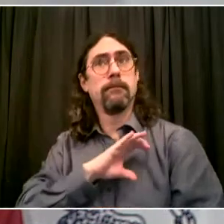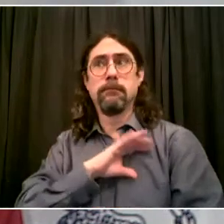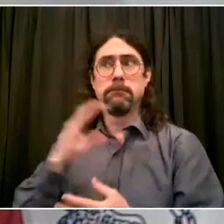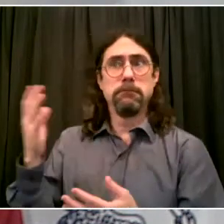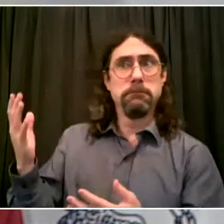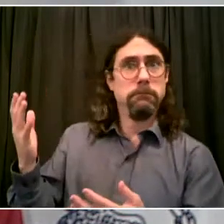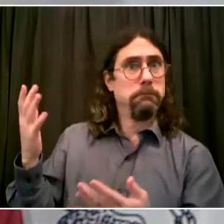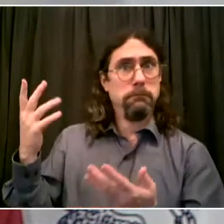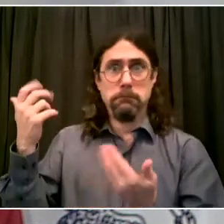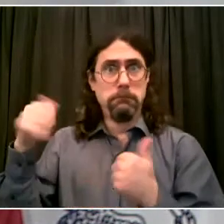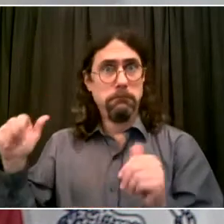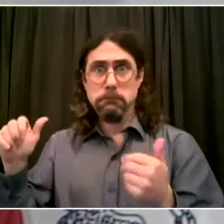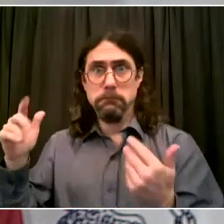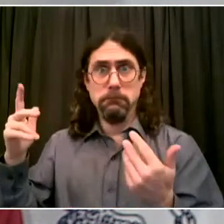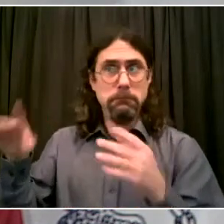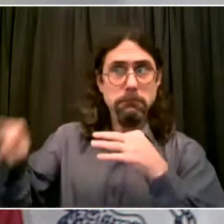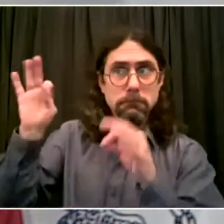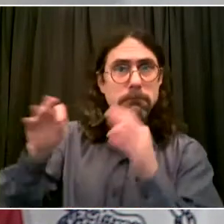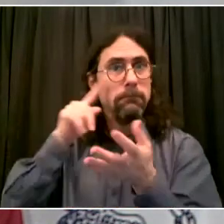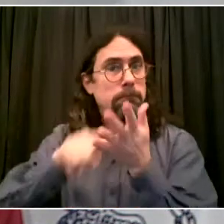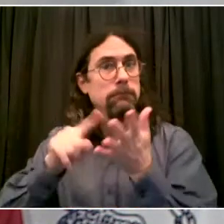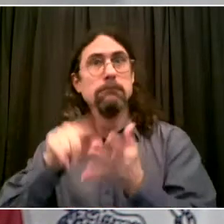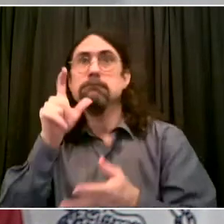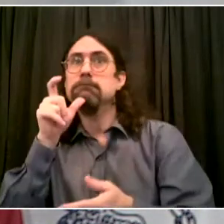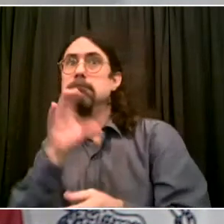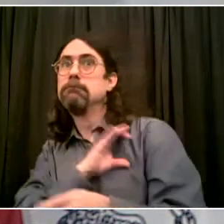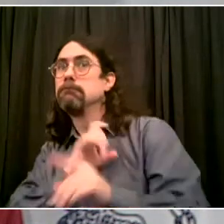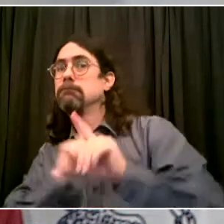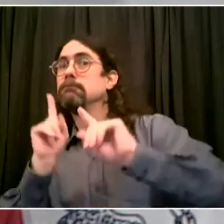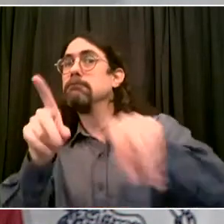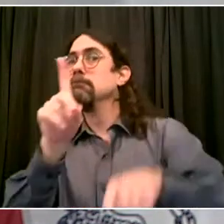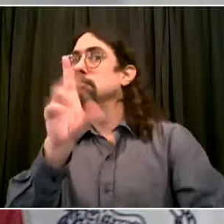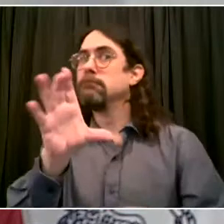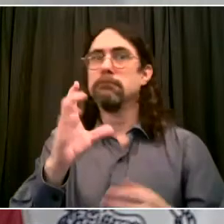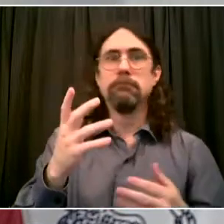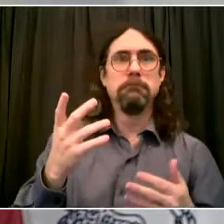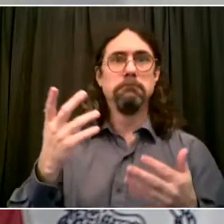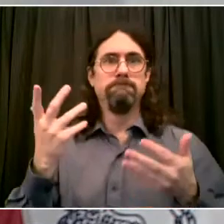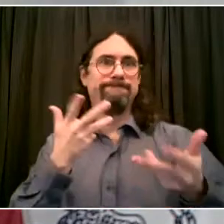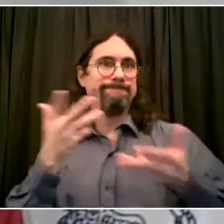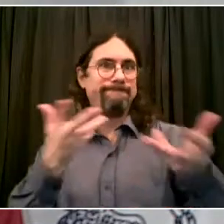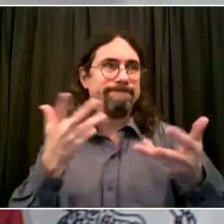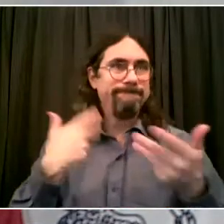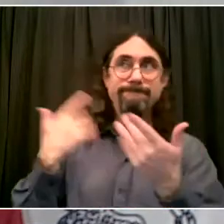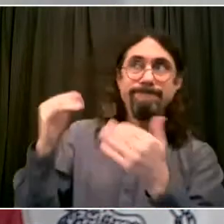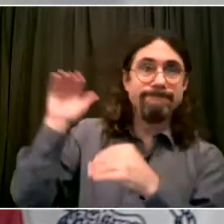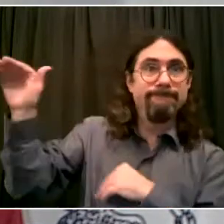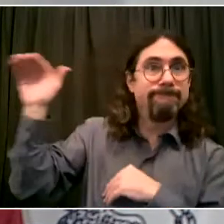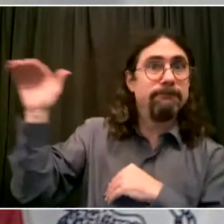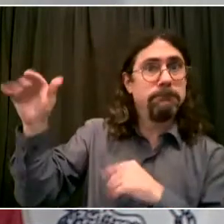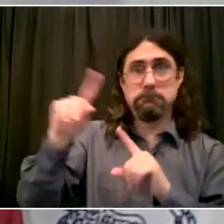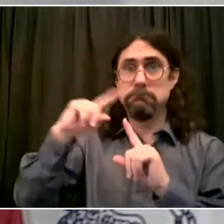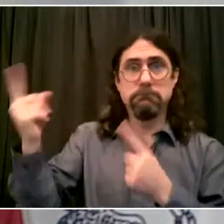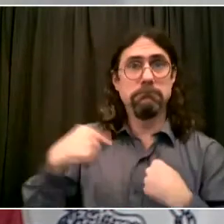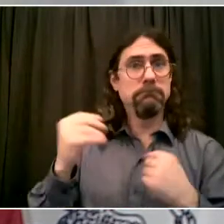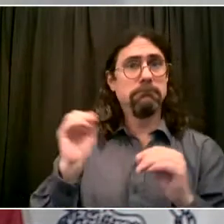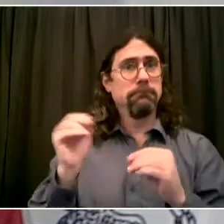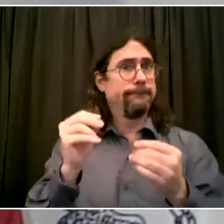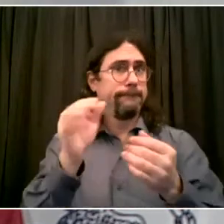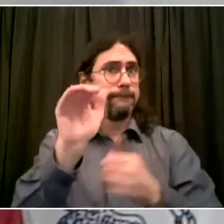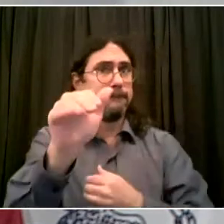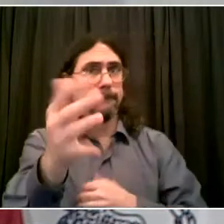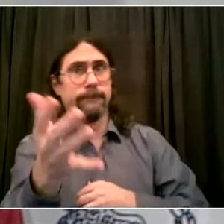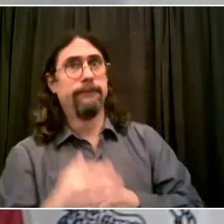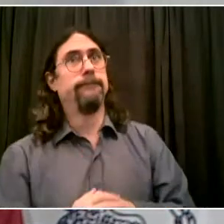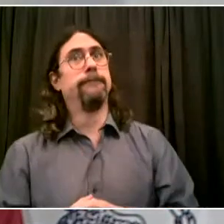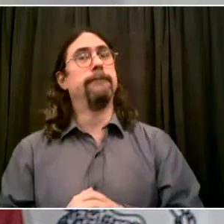whole truth out immediately, but I want to be clear at this moment. I checked with the NYPD yesterday.